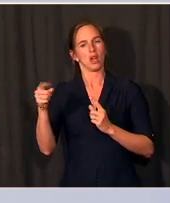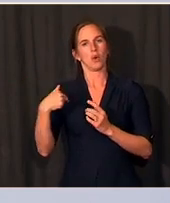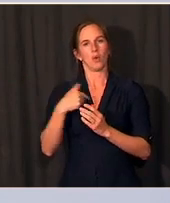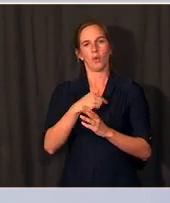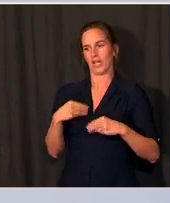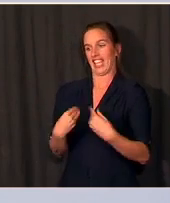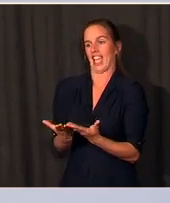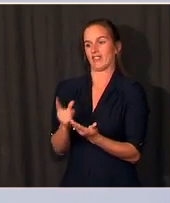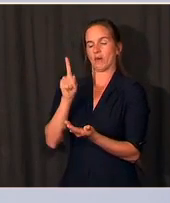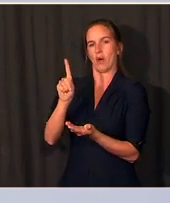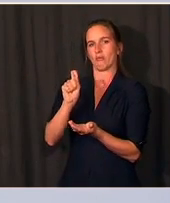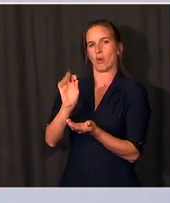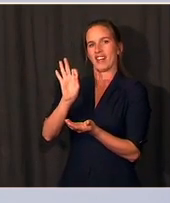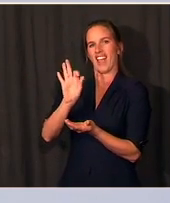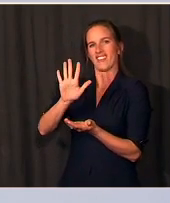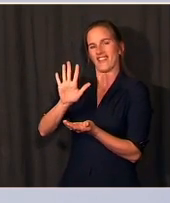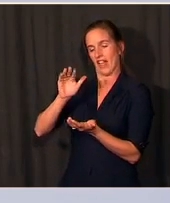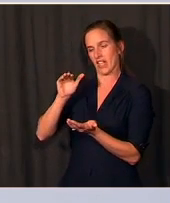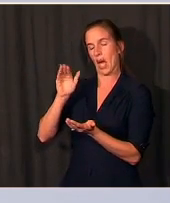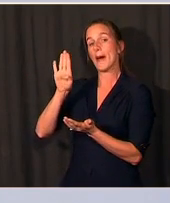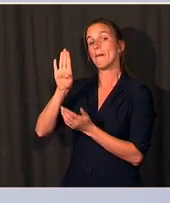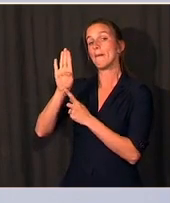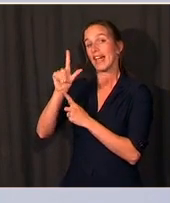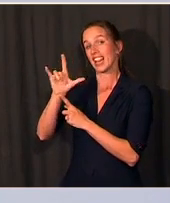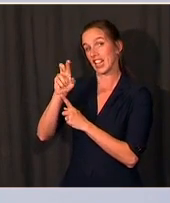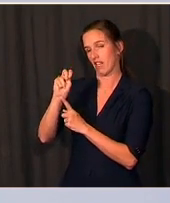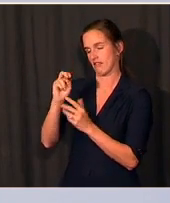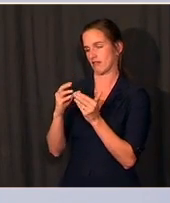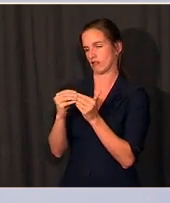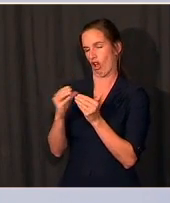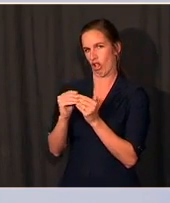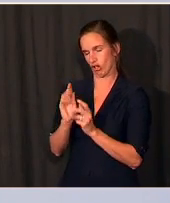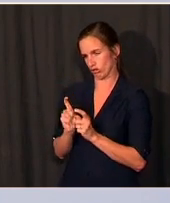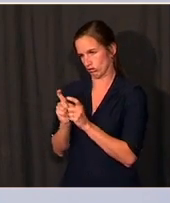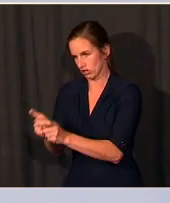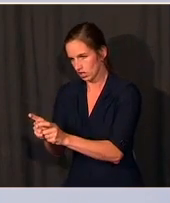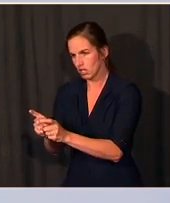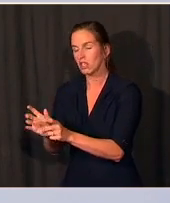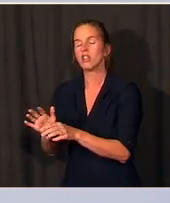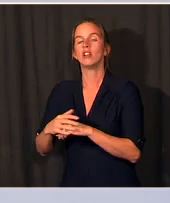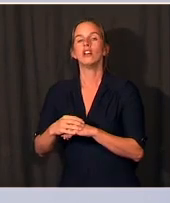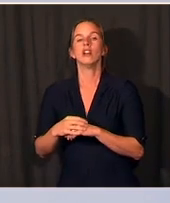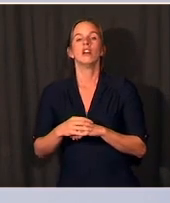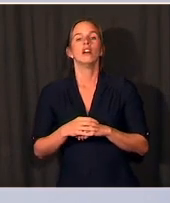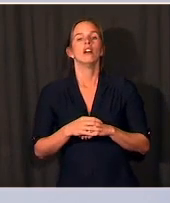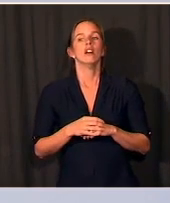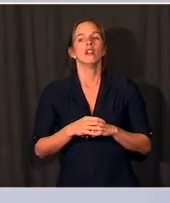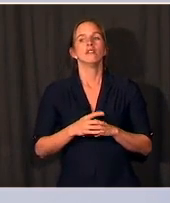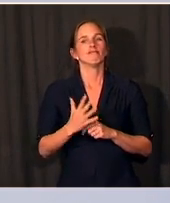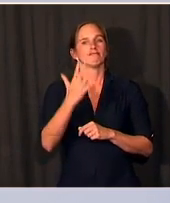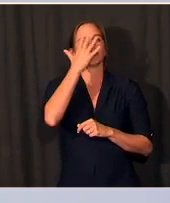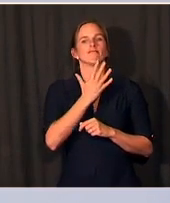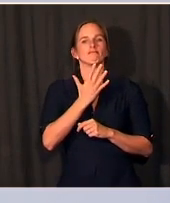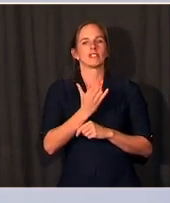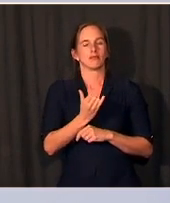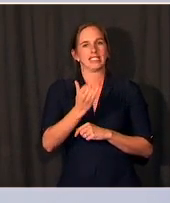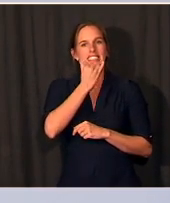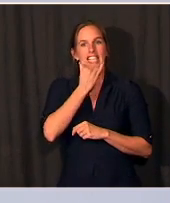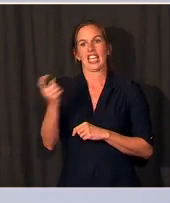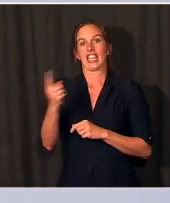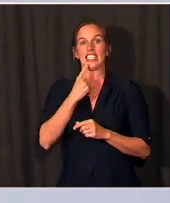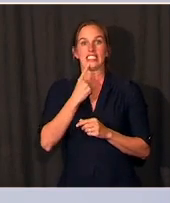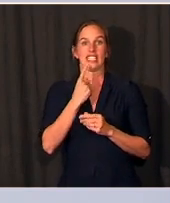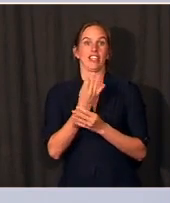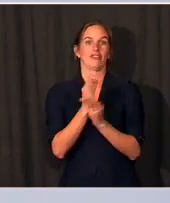the $1.95 billion, and it was an unfortunate mistake that they made when they said